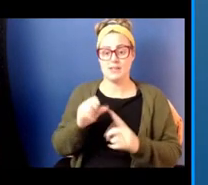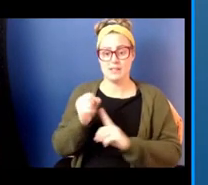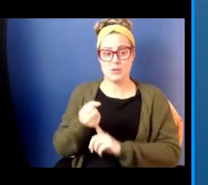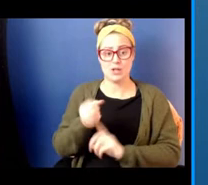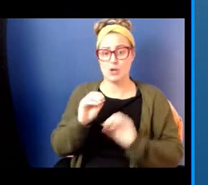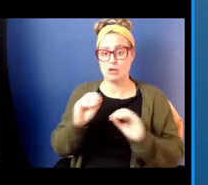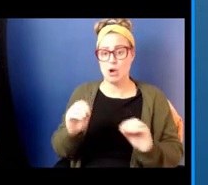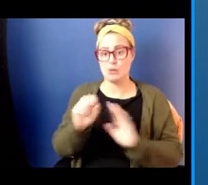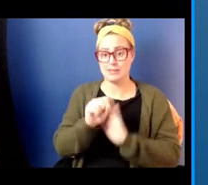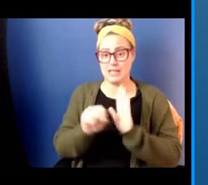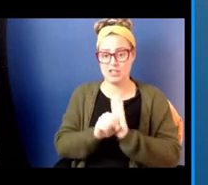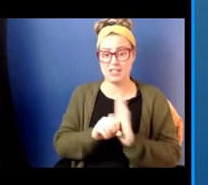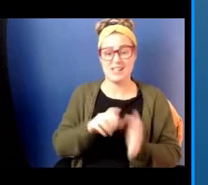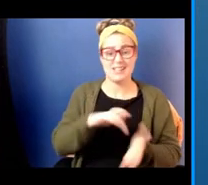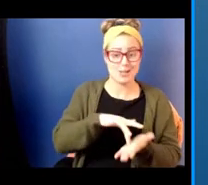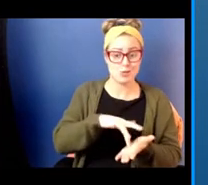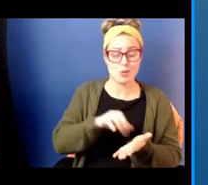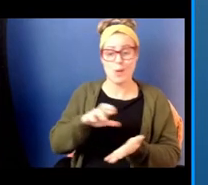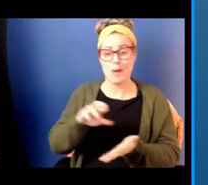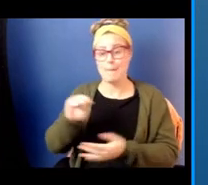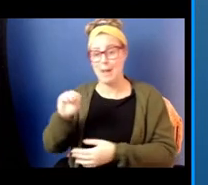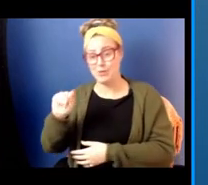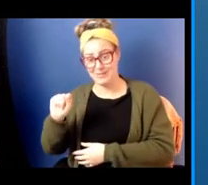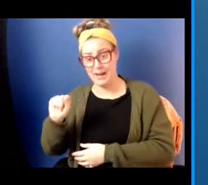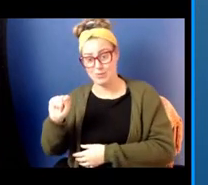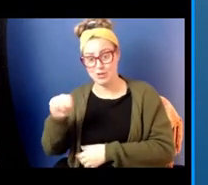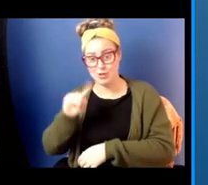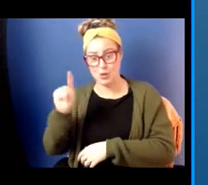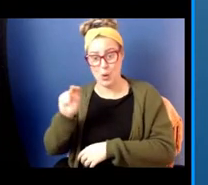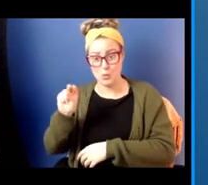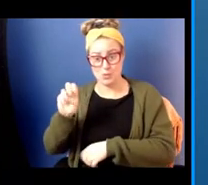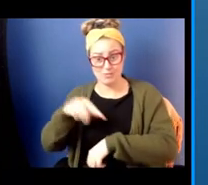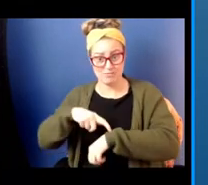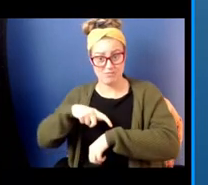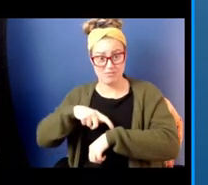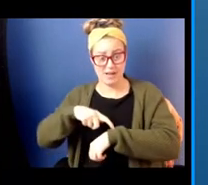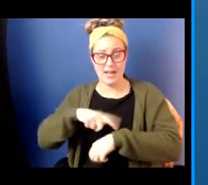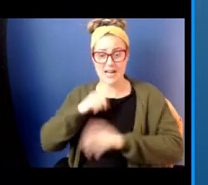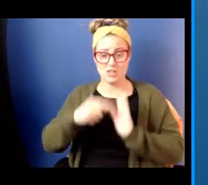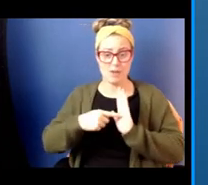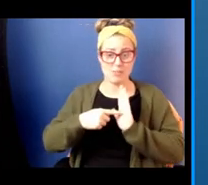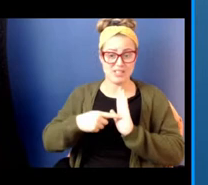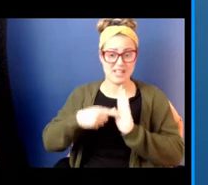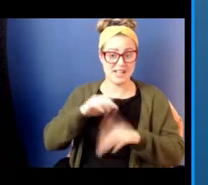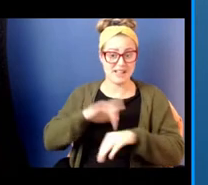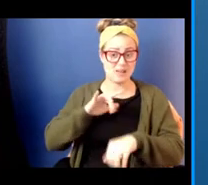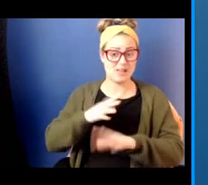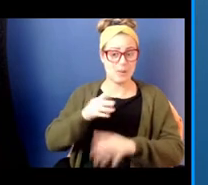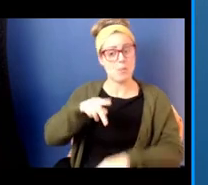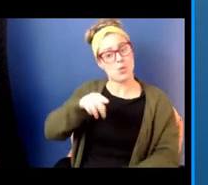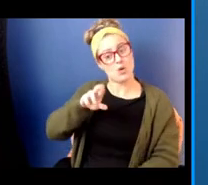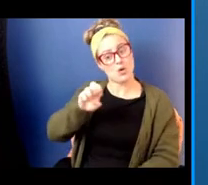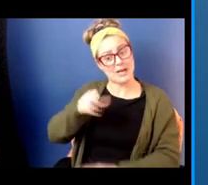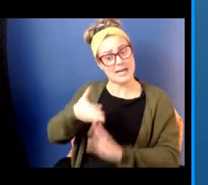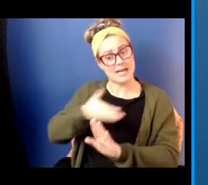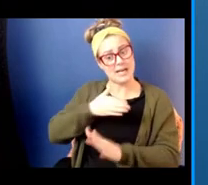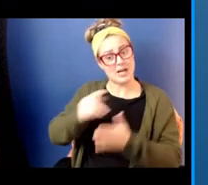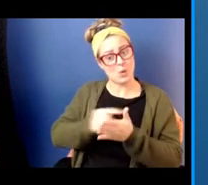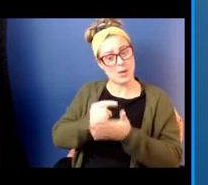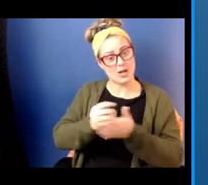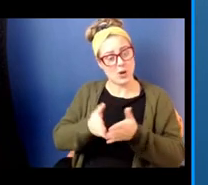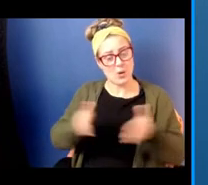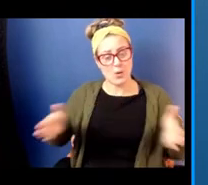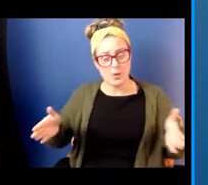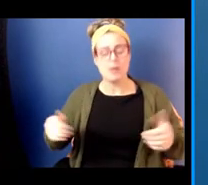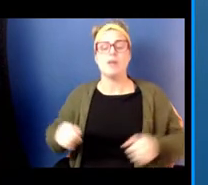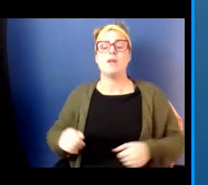Mountain time zone is represented in the three in the pre-window and three of the five early window states that